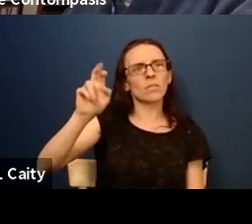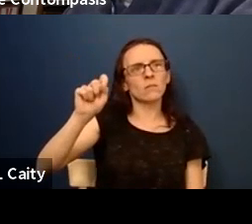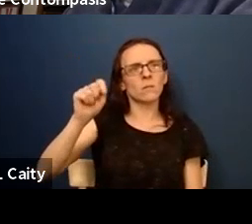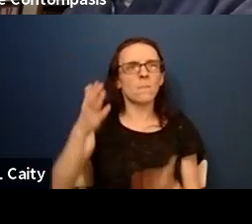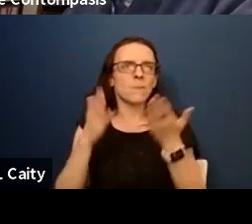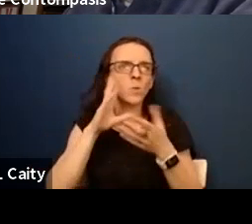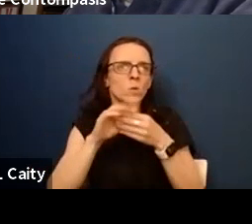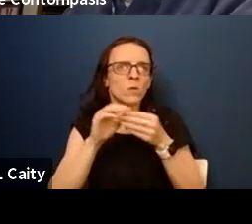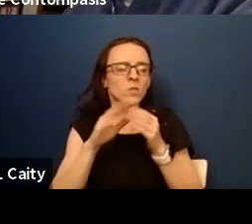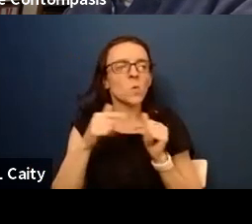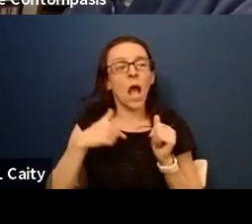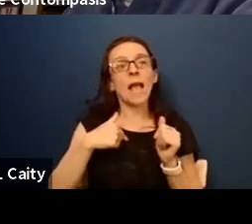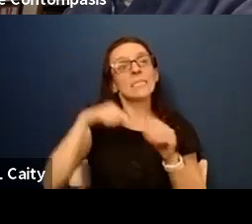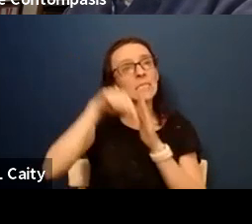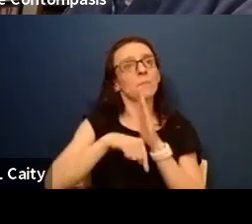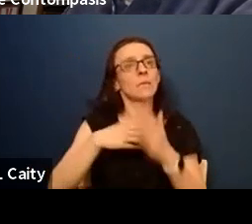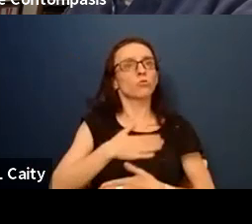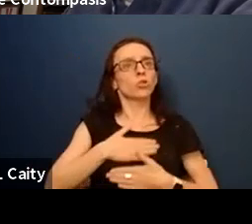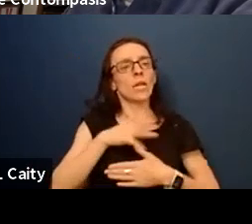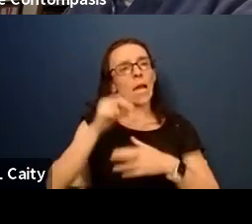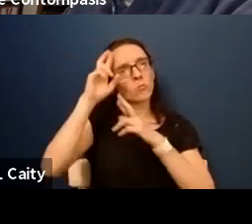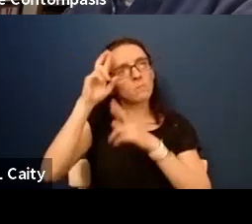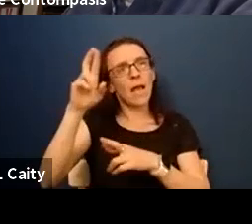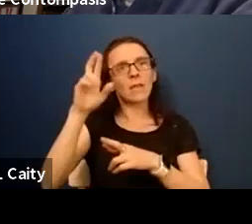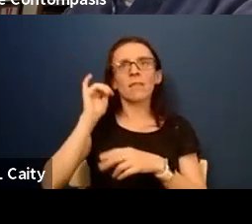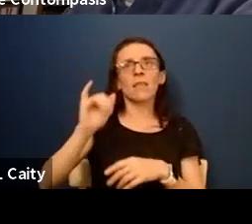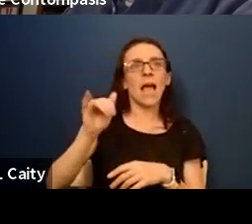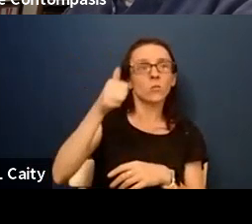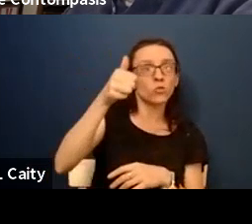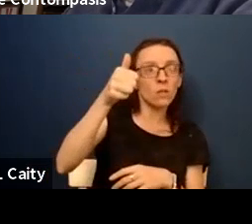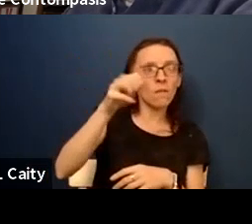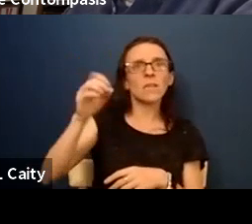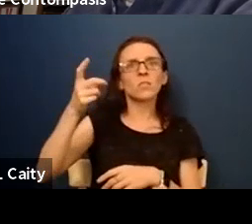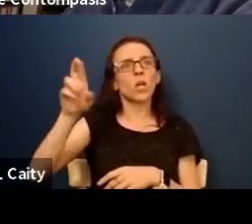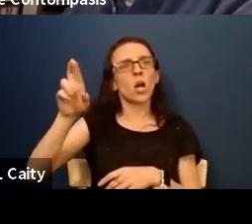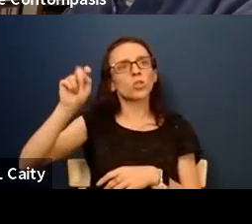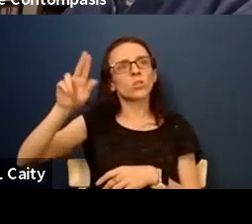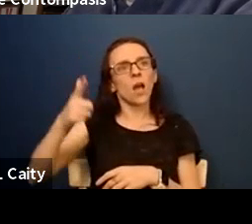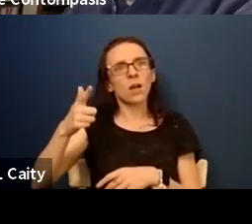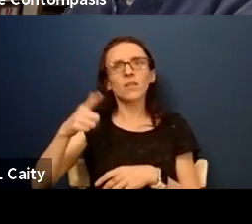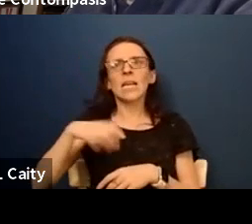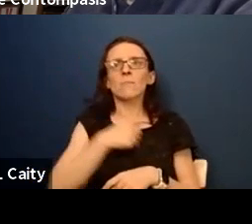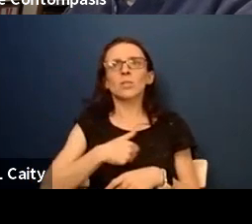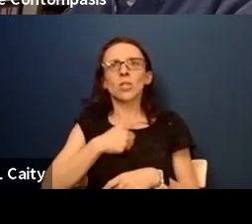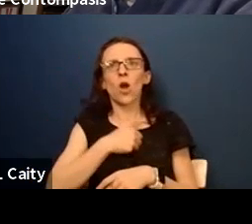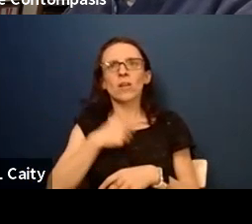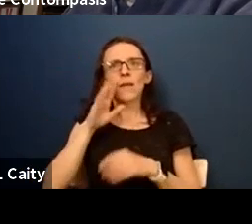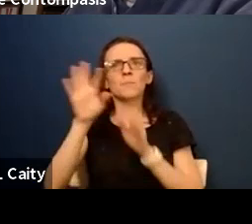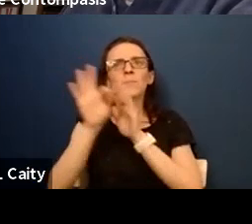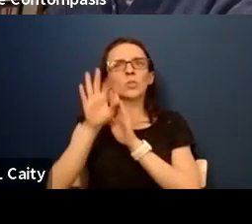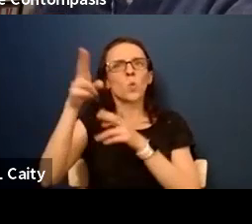the fact that Dr. Tung and others, apologies, Dr. Tung, for stating your name explicitly,